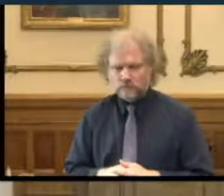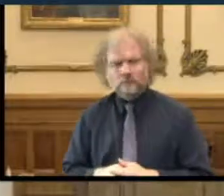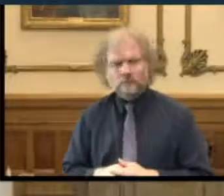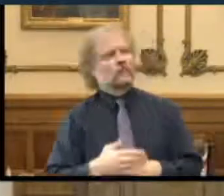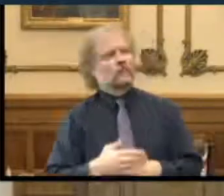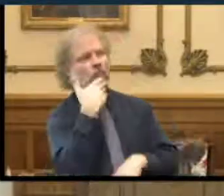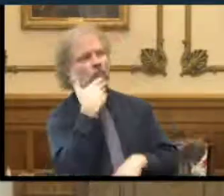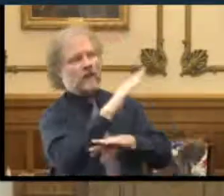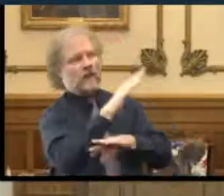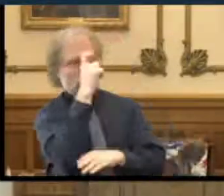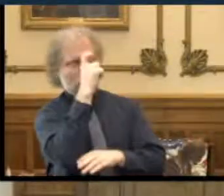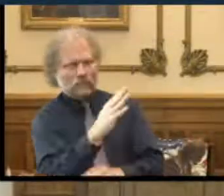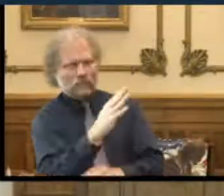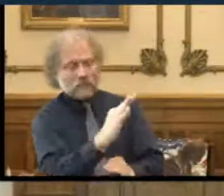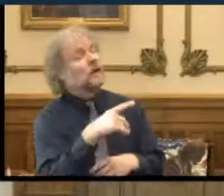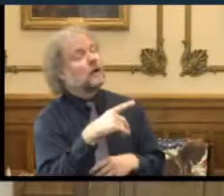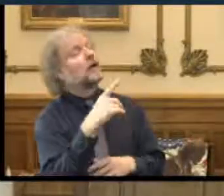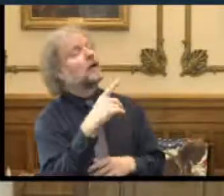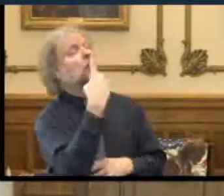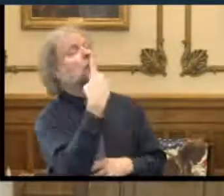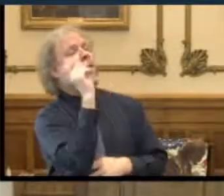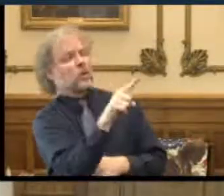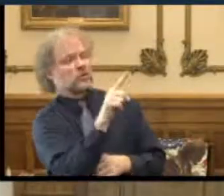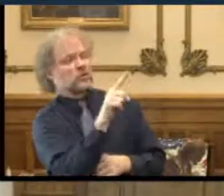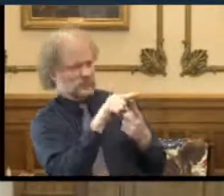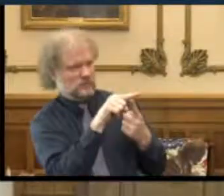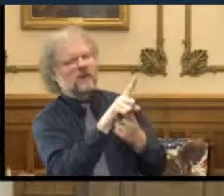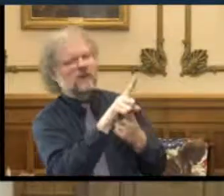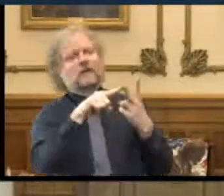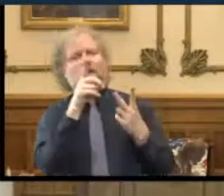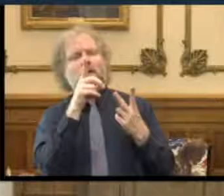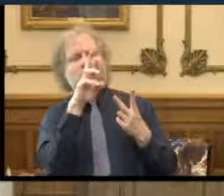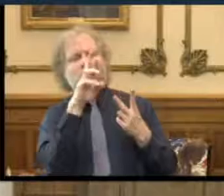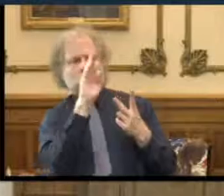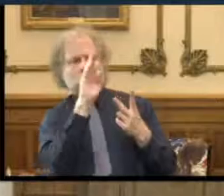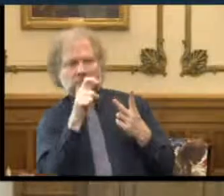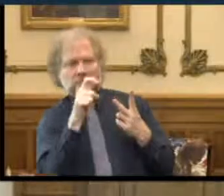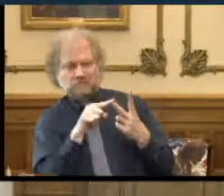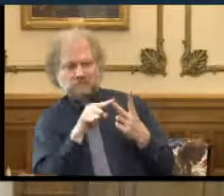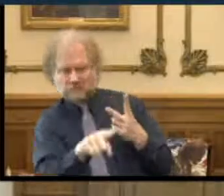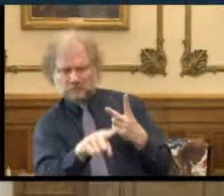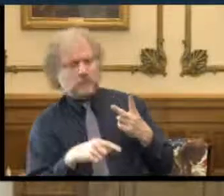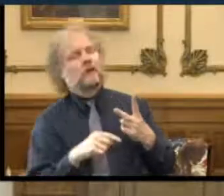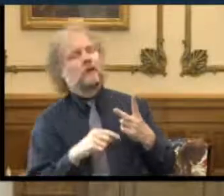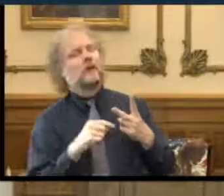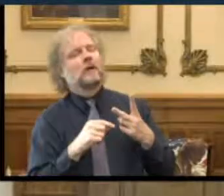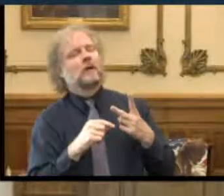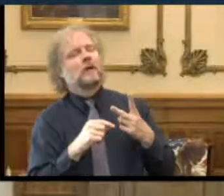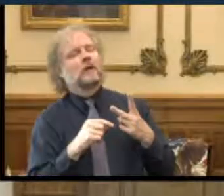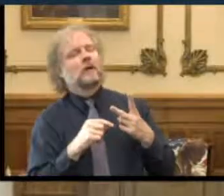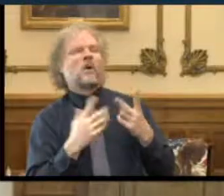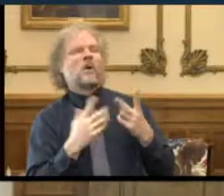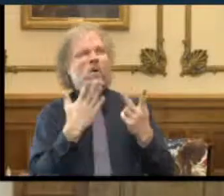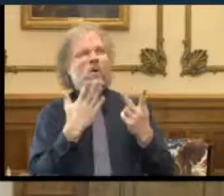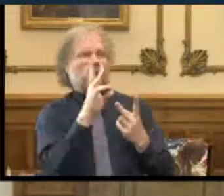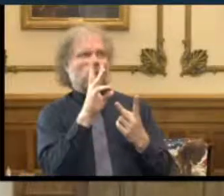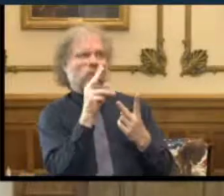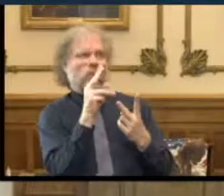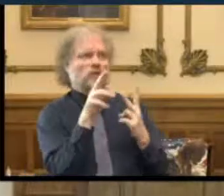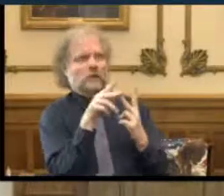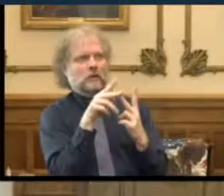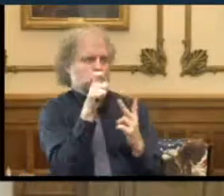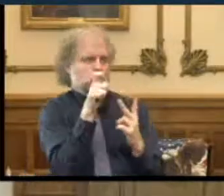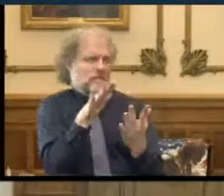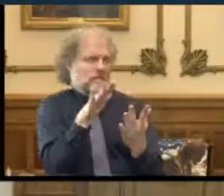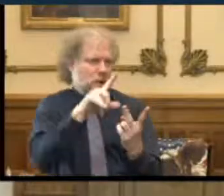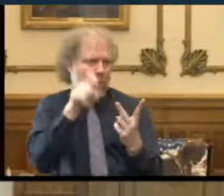Good afternoon, Governor. I have one question for you and then one for Dr. Box, or possibly Dr. Weaver. I'm not sure who wants to tackle this